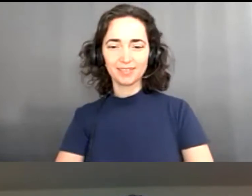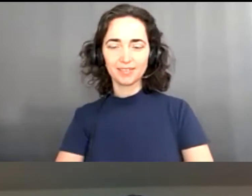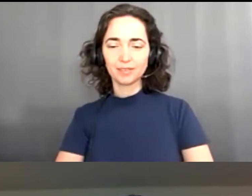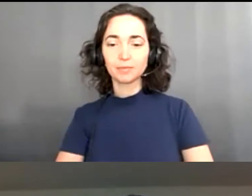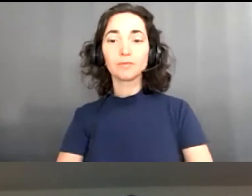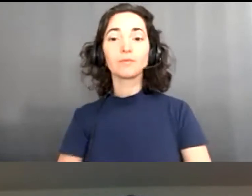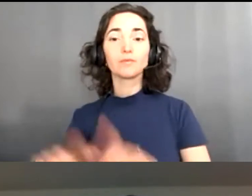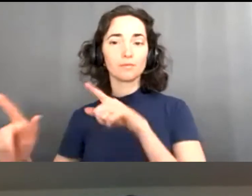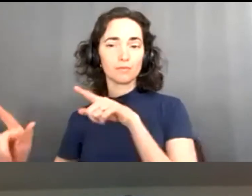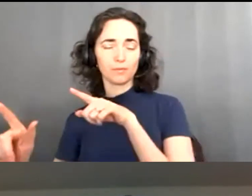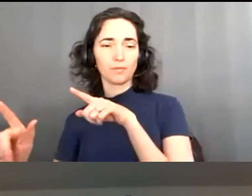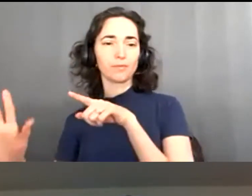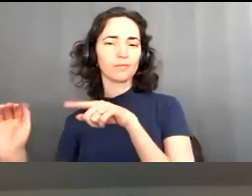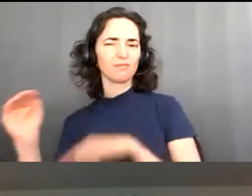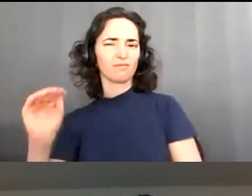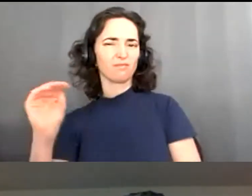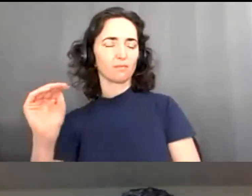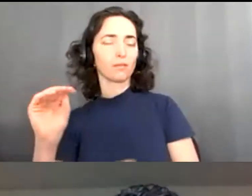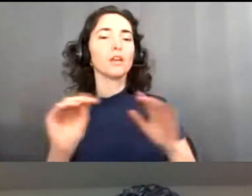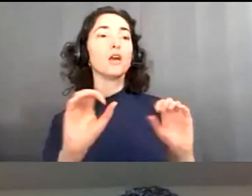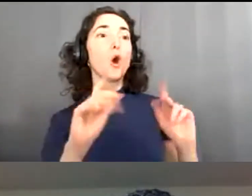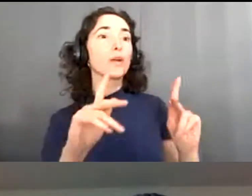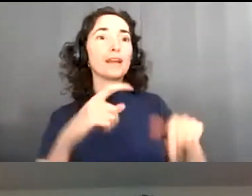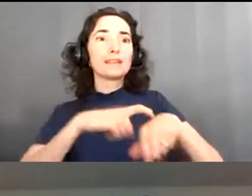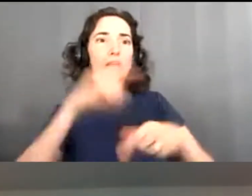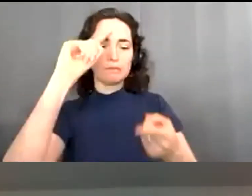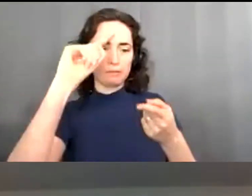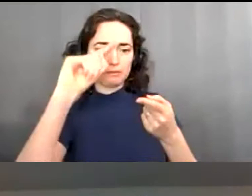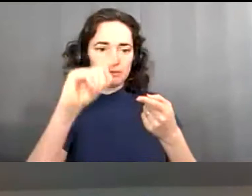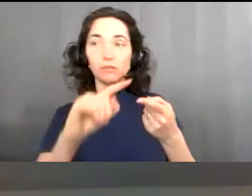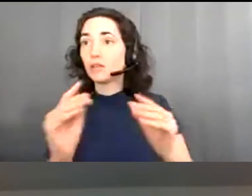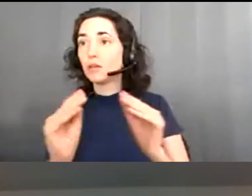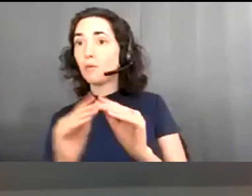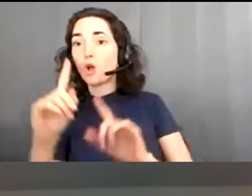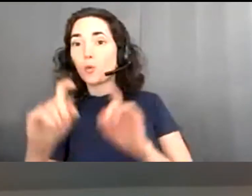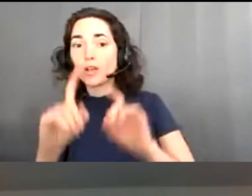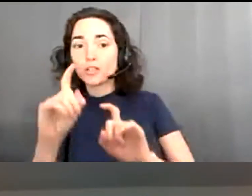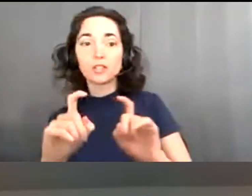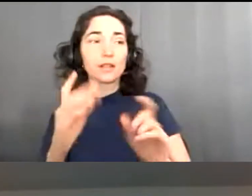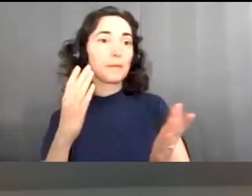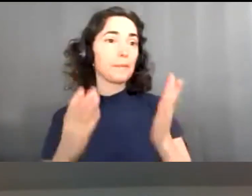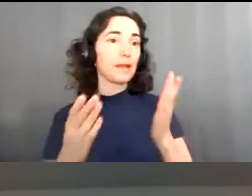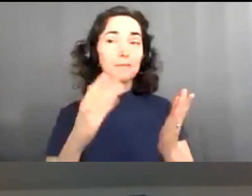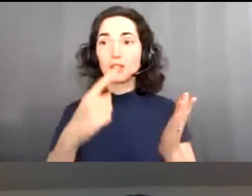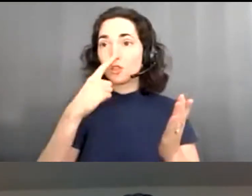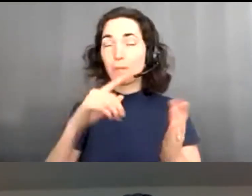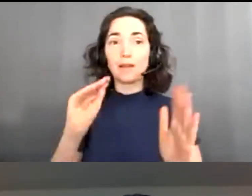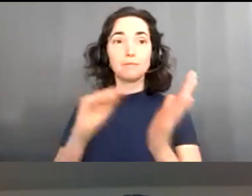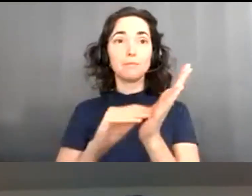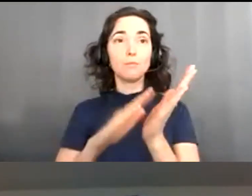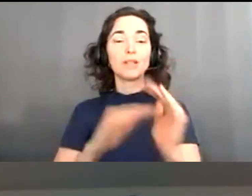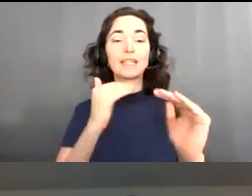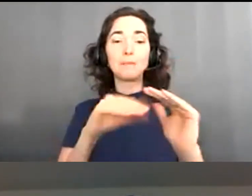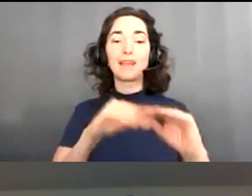Okay, you guys, we're running a little bit low on time. If you have any other questions, maybe could you put your email address maybe in the